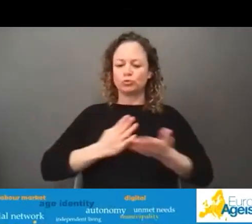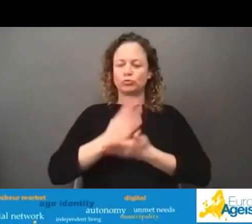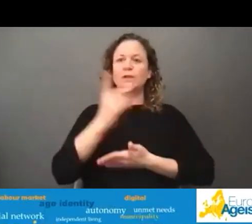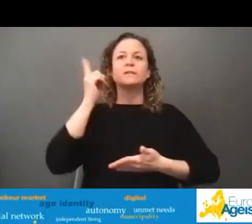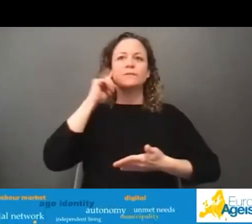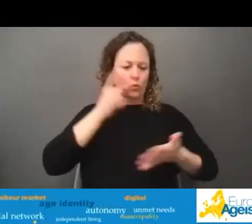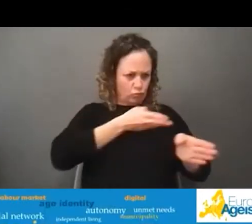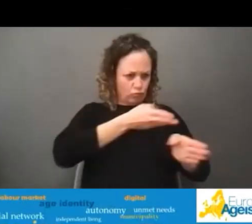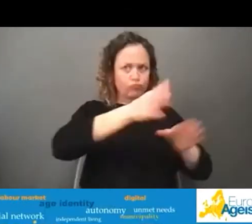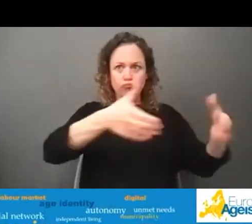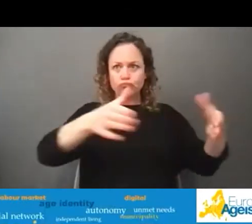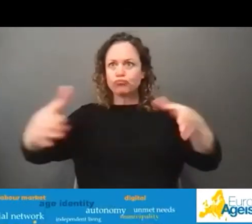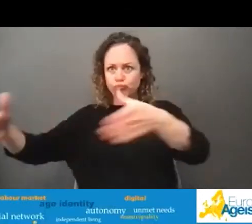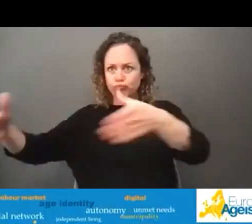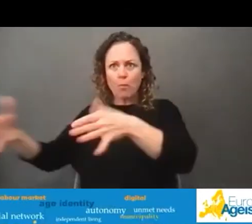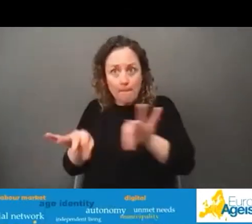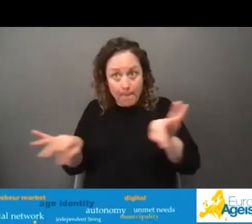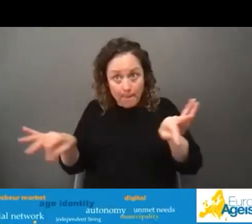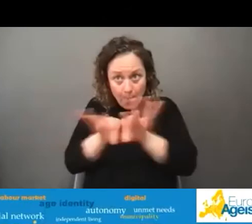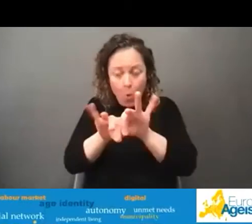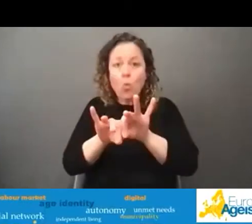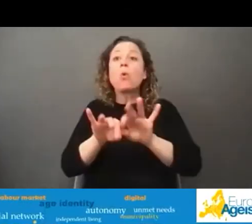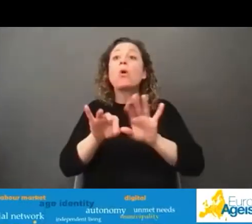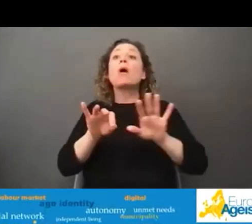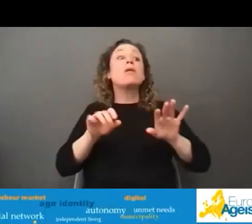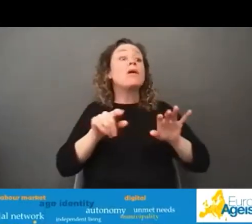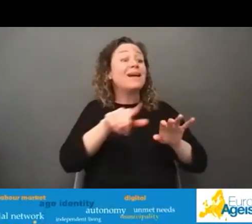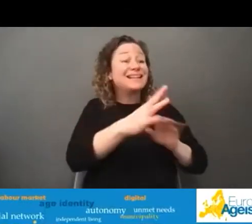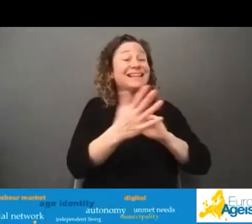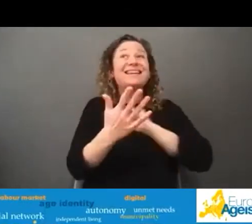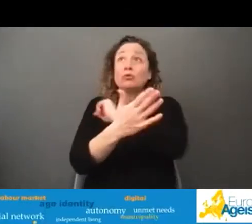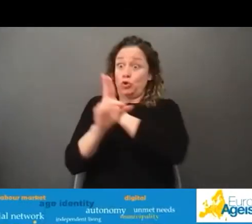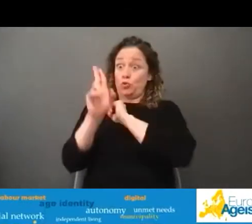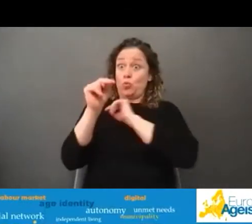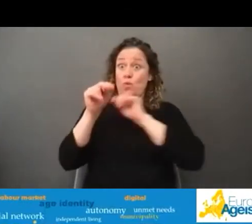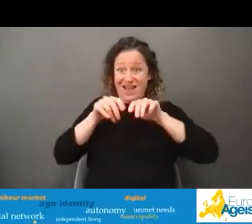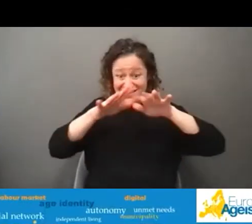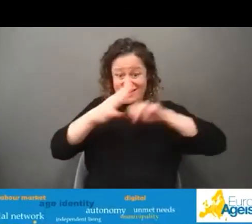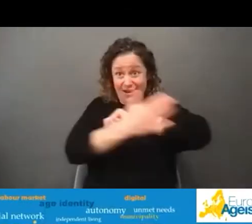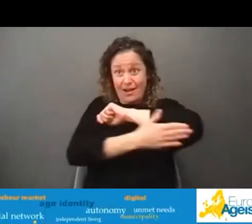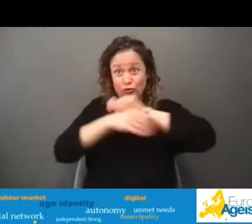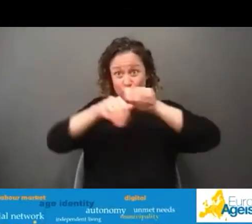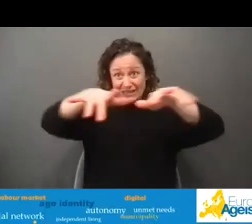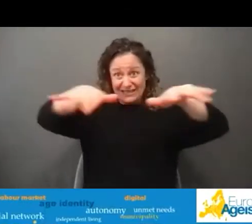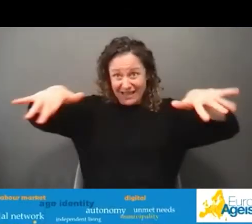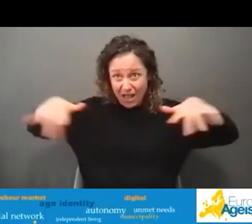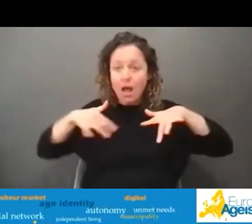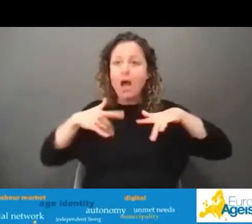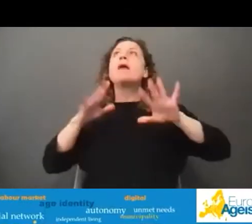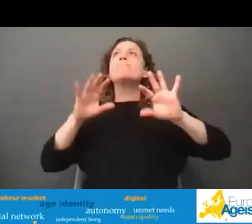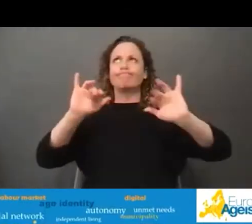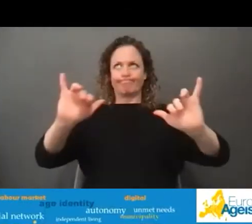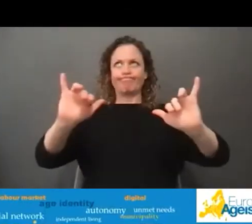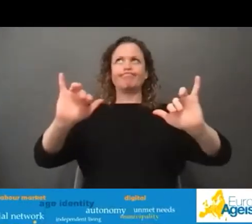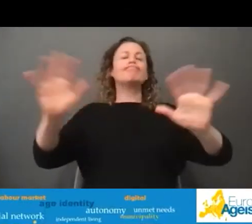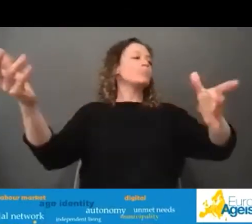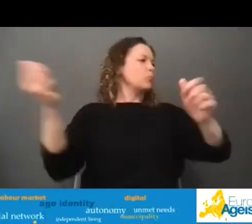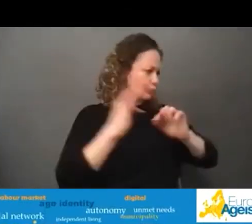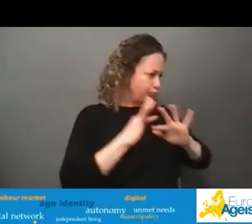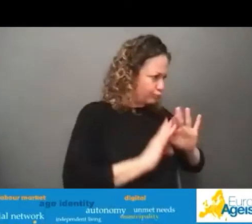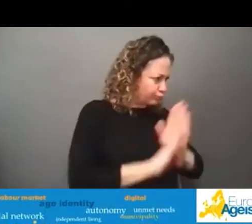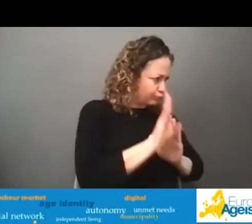these conventions and develop the legislation that's needed for our country. So case in point, the most recently,